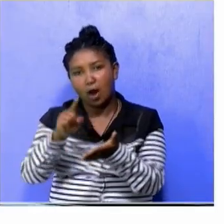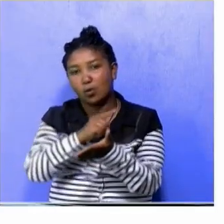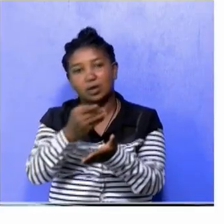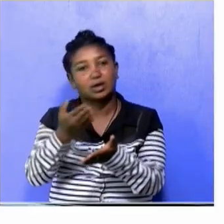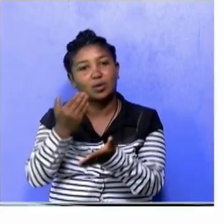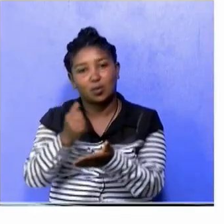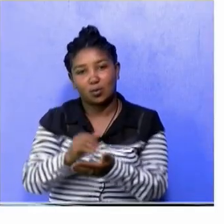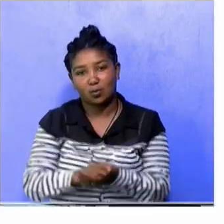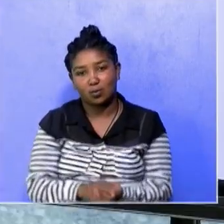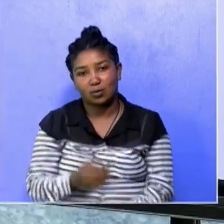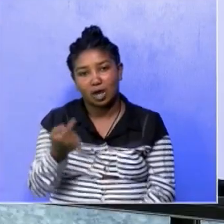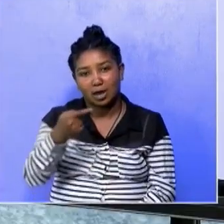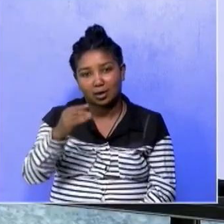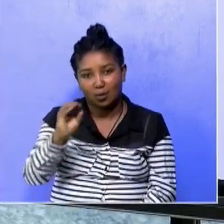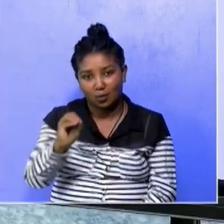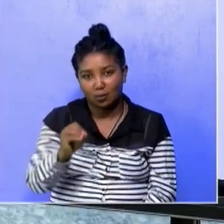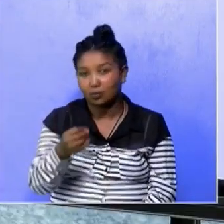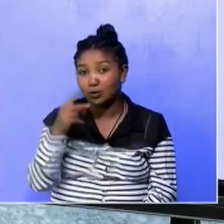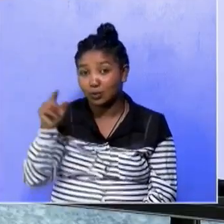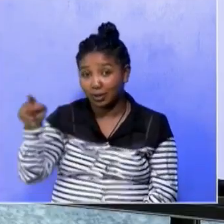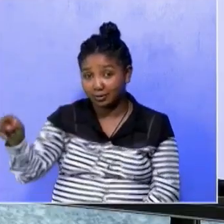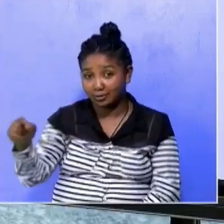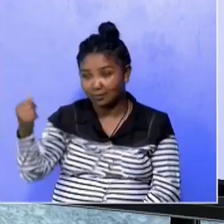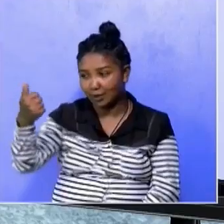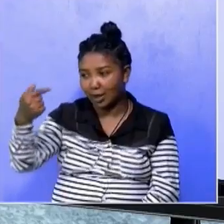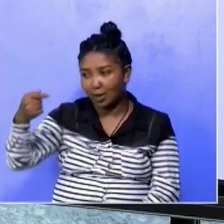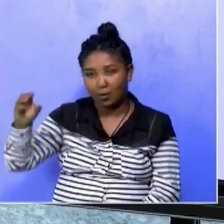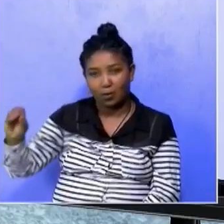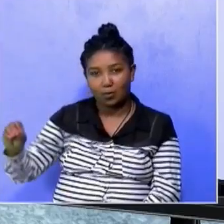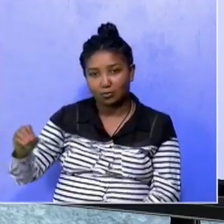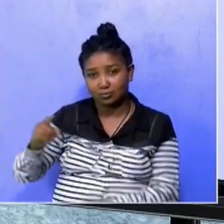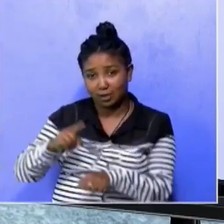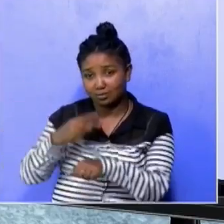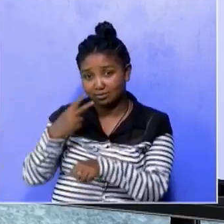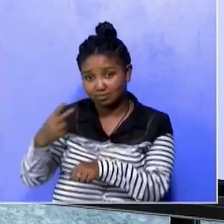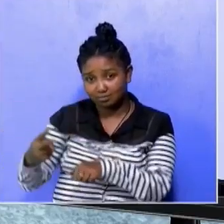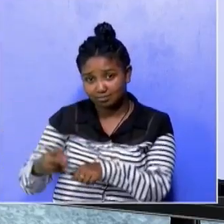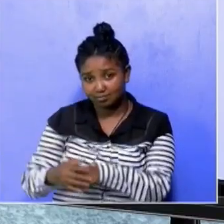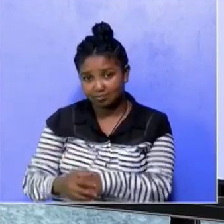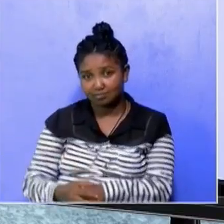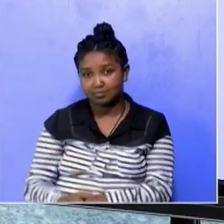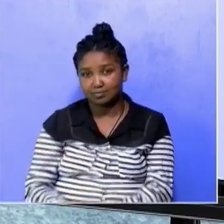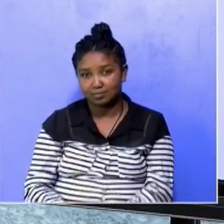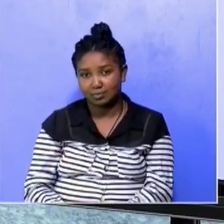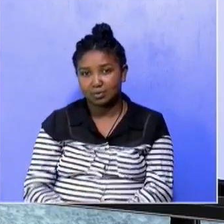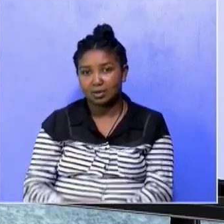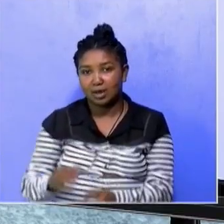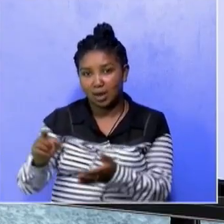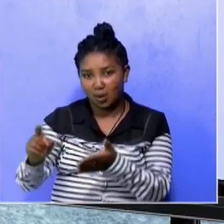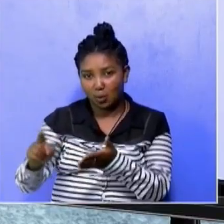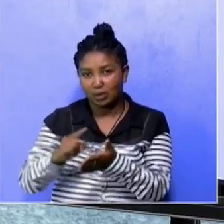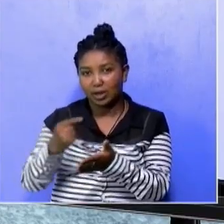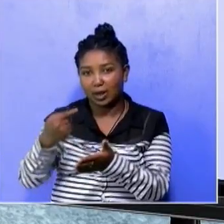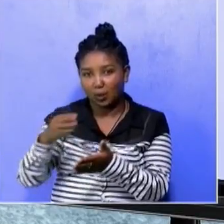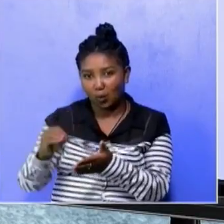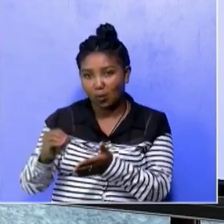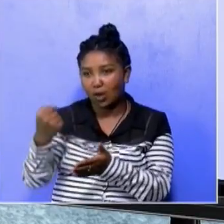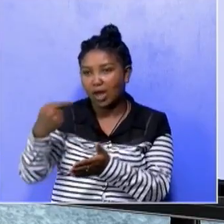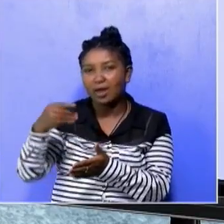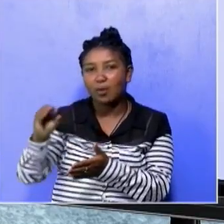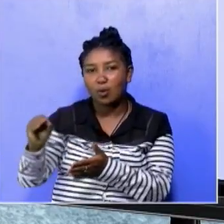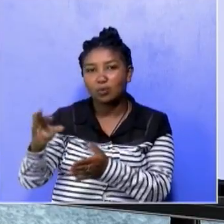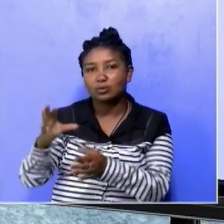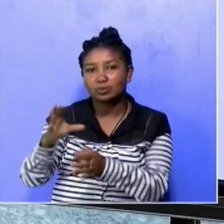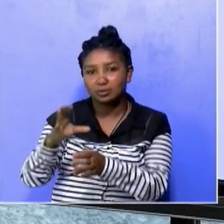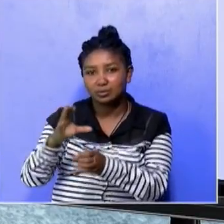ago. Look at this time adder, right? It's not time adder. A week ago. A girl usually takes